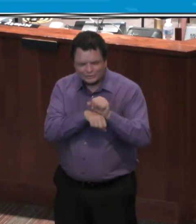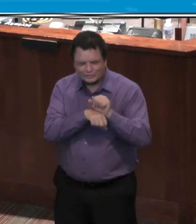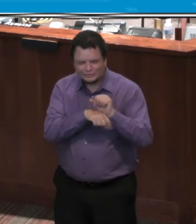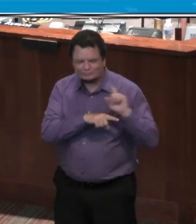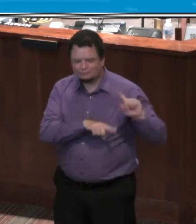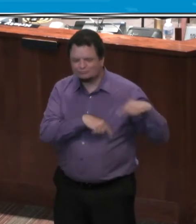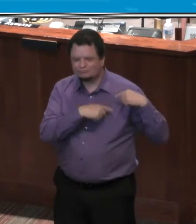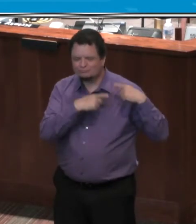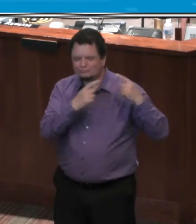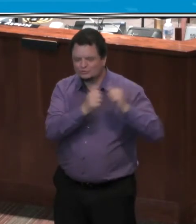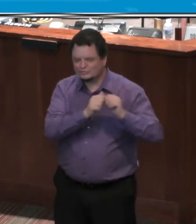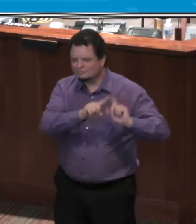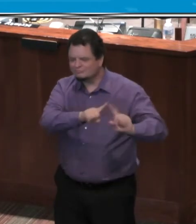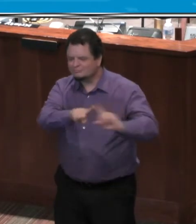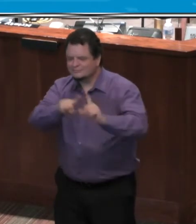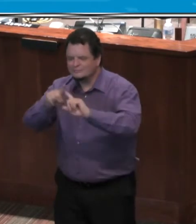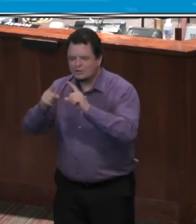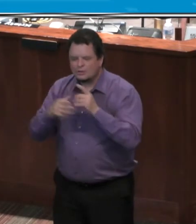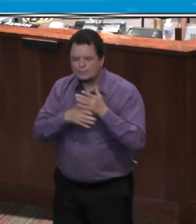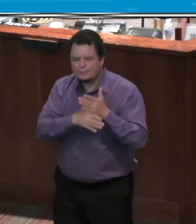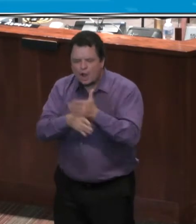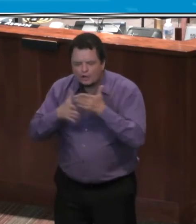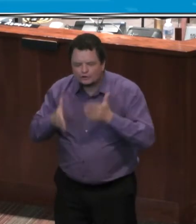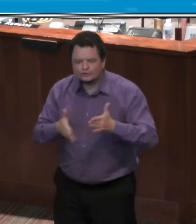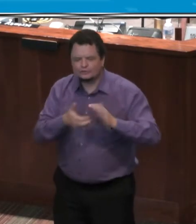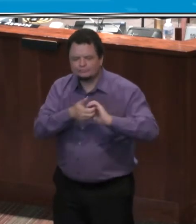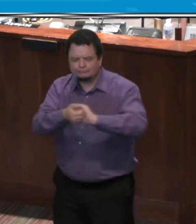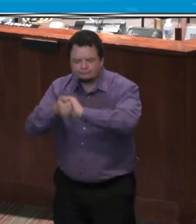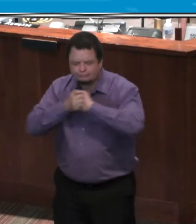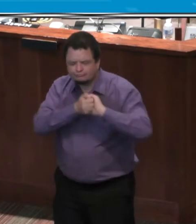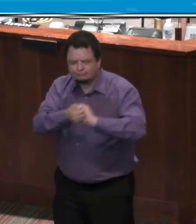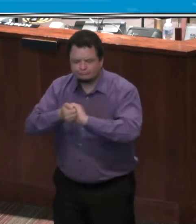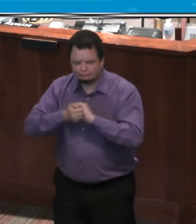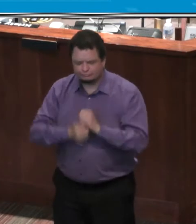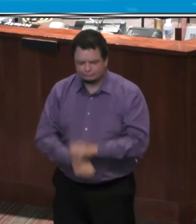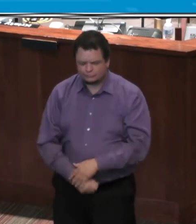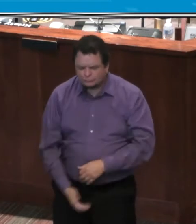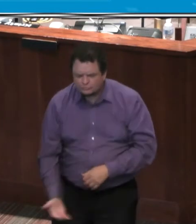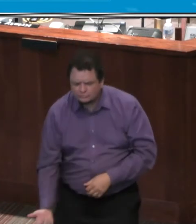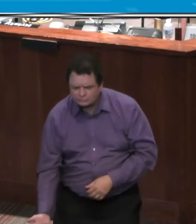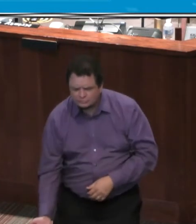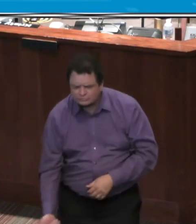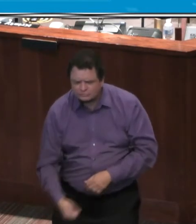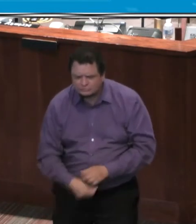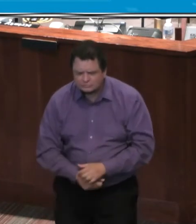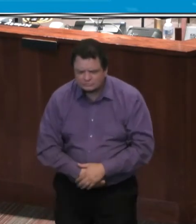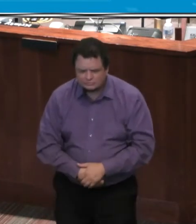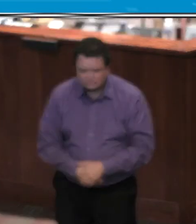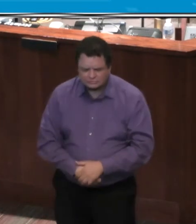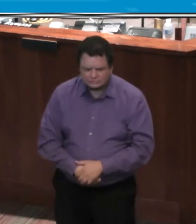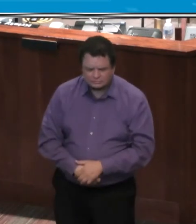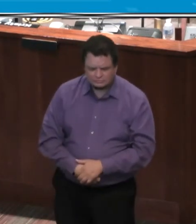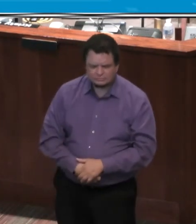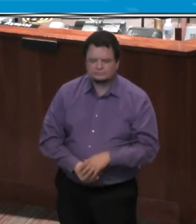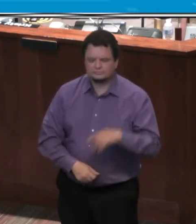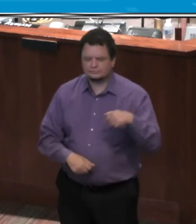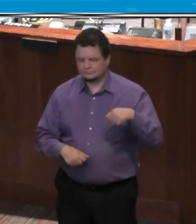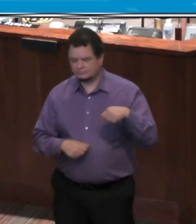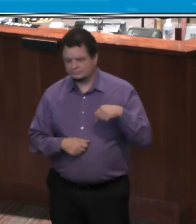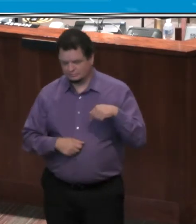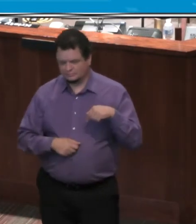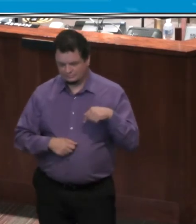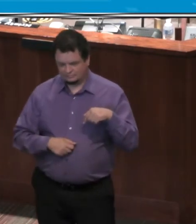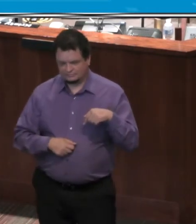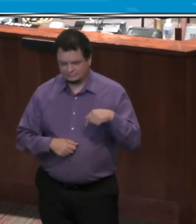earlier, and El Palmar is one of them, and also the RISE Coalition. So I'm really happy that Kathy from El